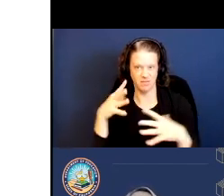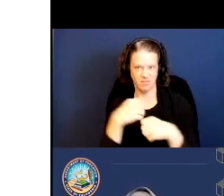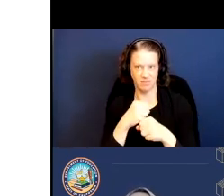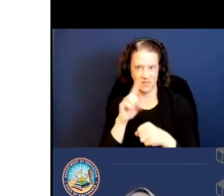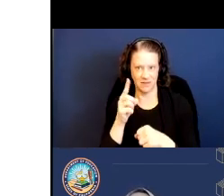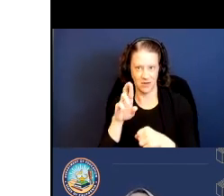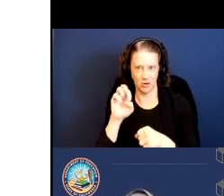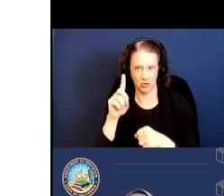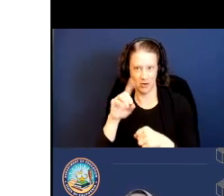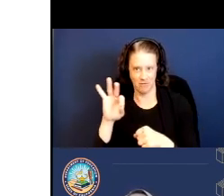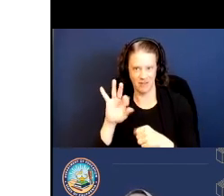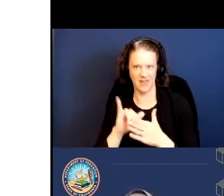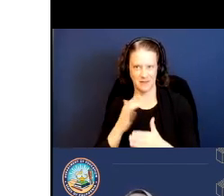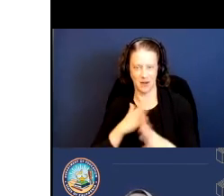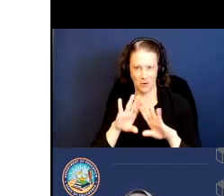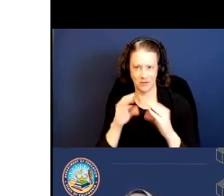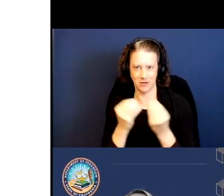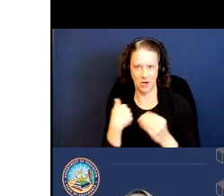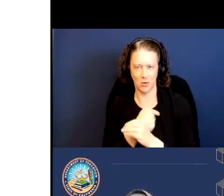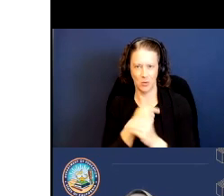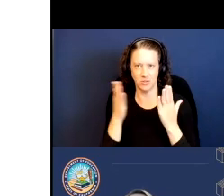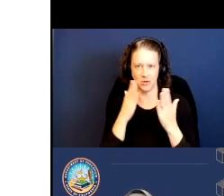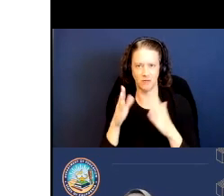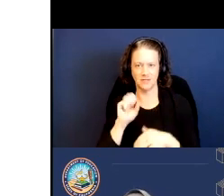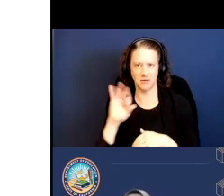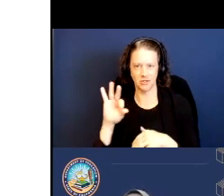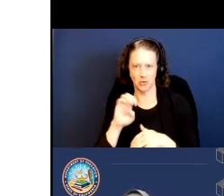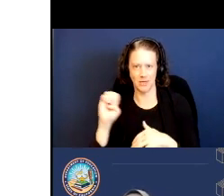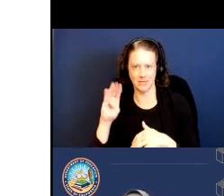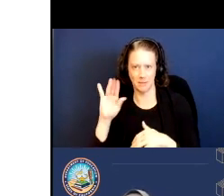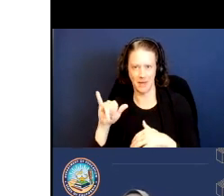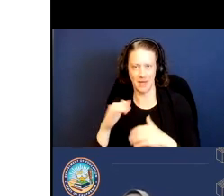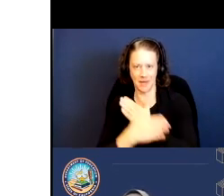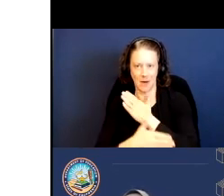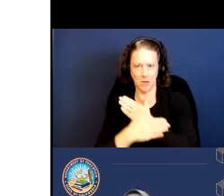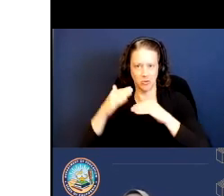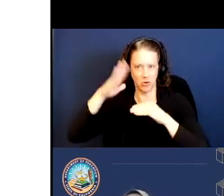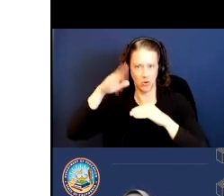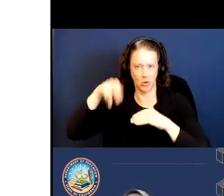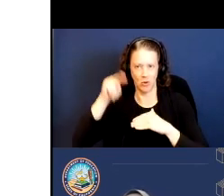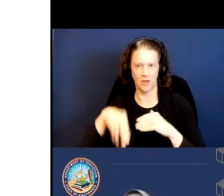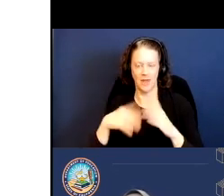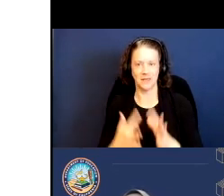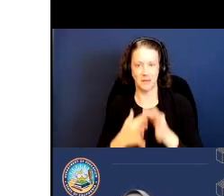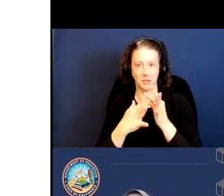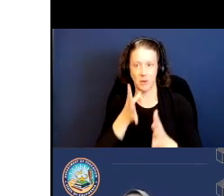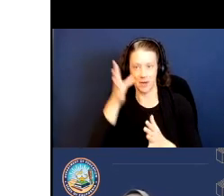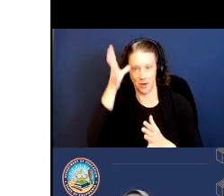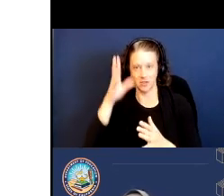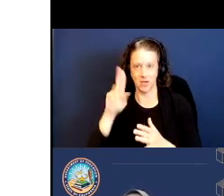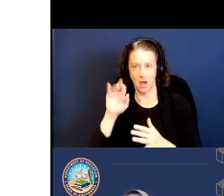the San Francisco East Bay and counties to the north. Exceptional Parents Unlimited serves counties in the Central Valley and around